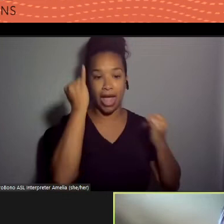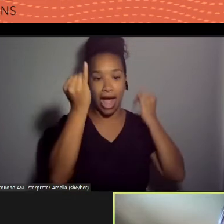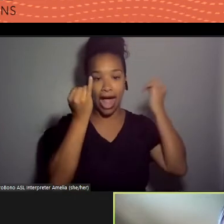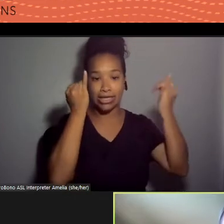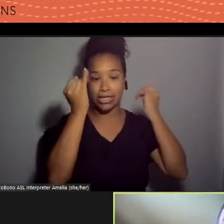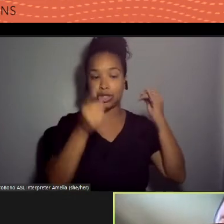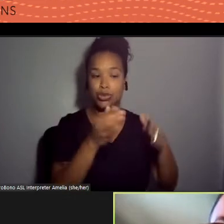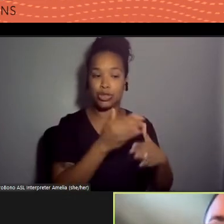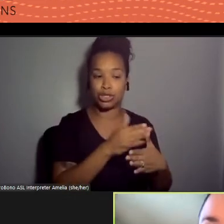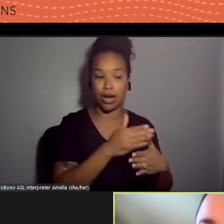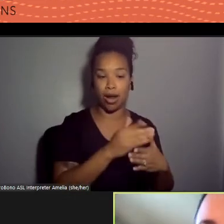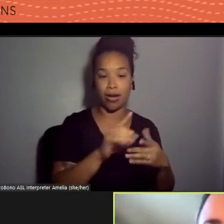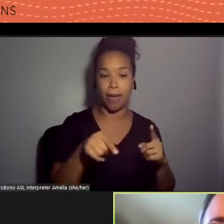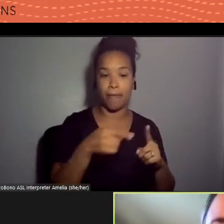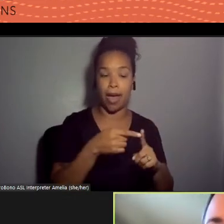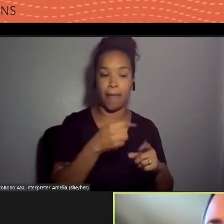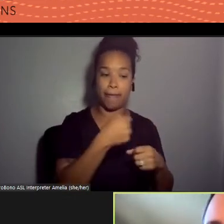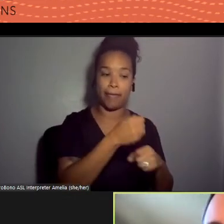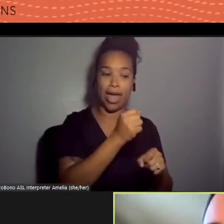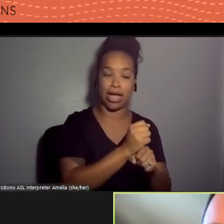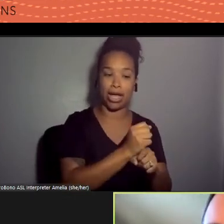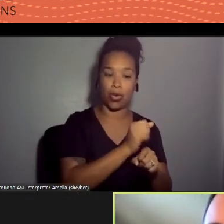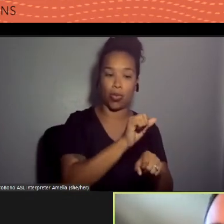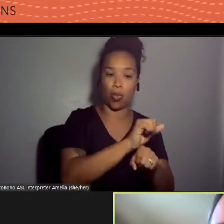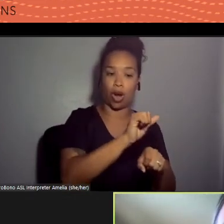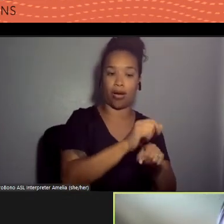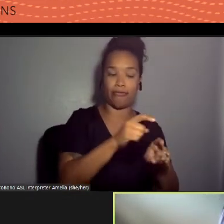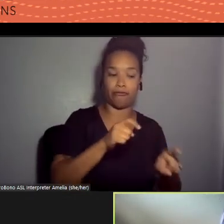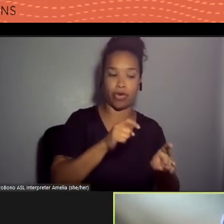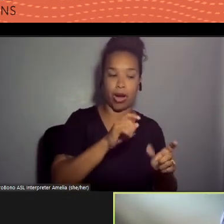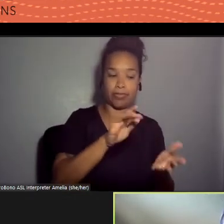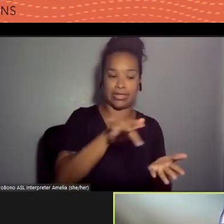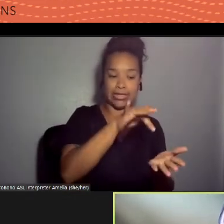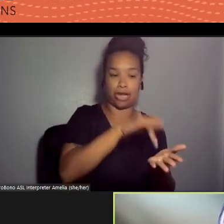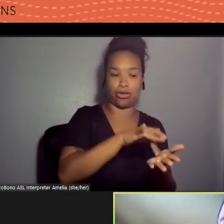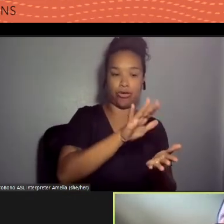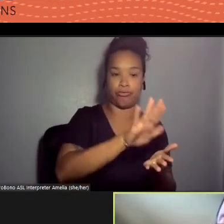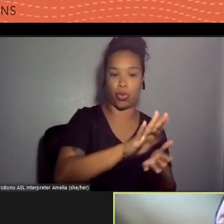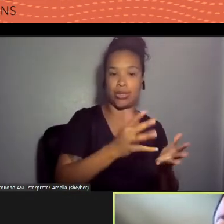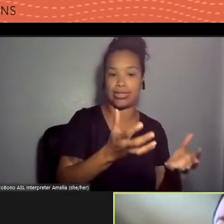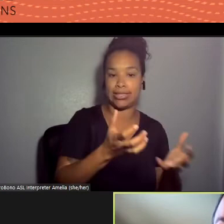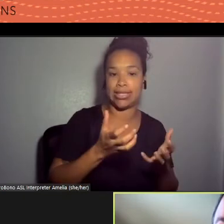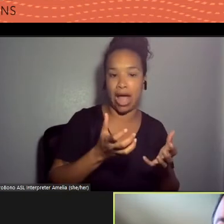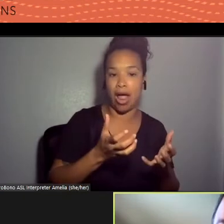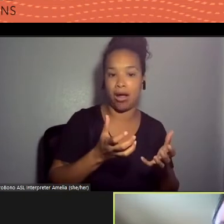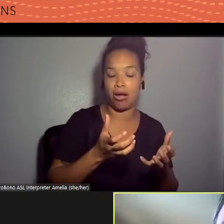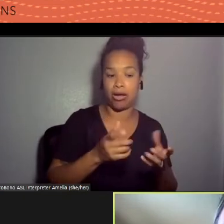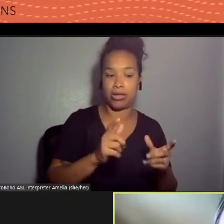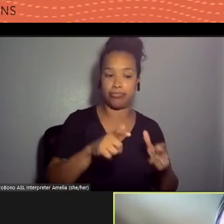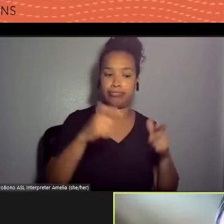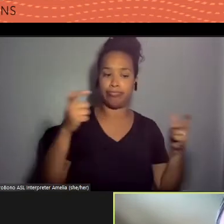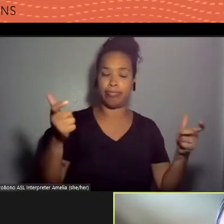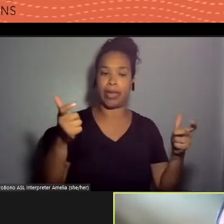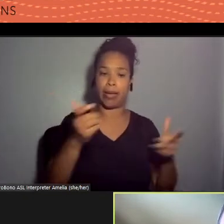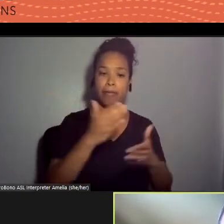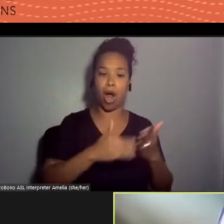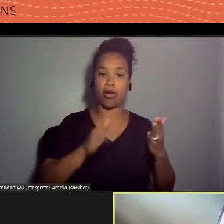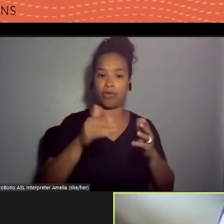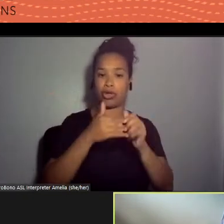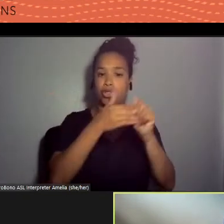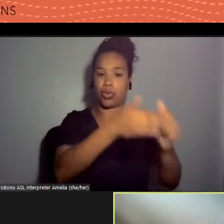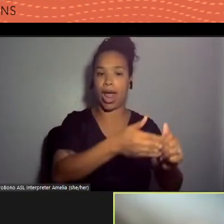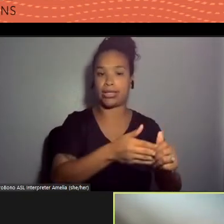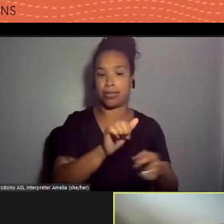shared of making work from the center of your desire has become a central part of your directing practice. Can